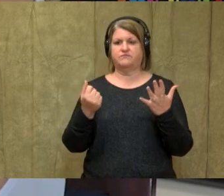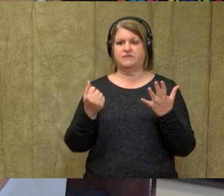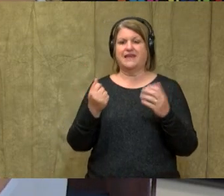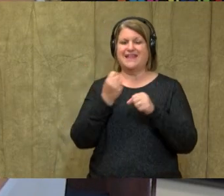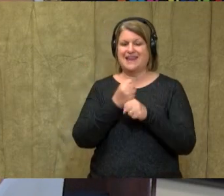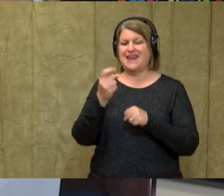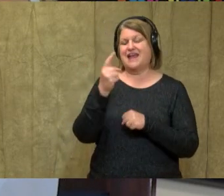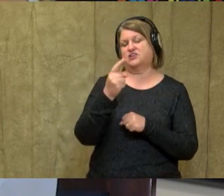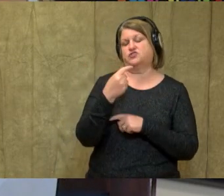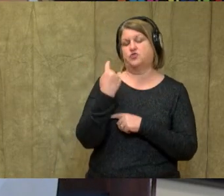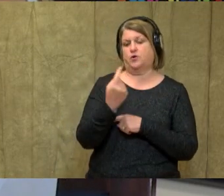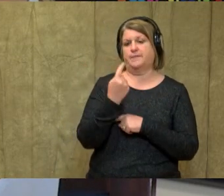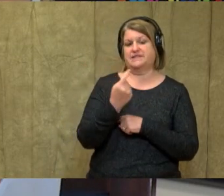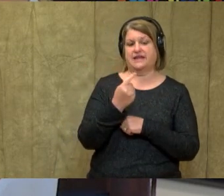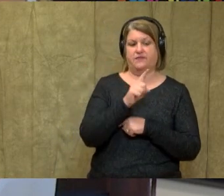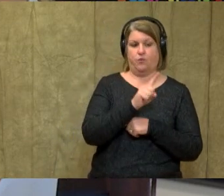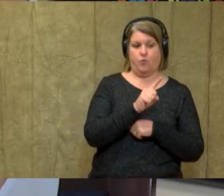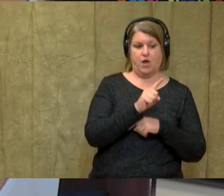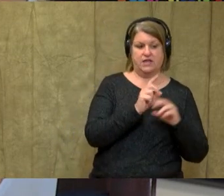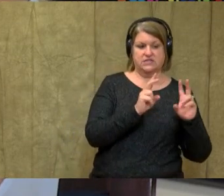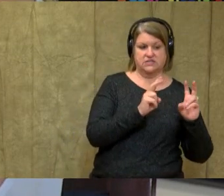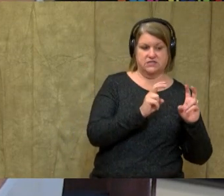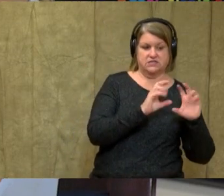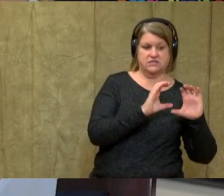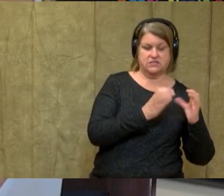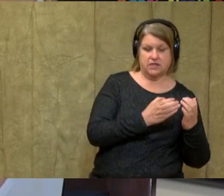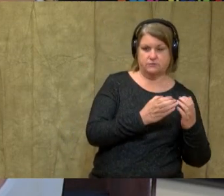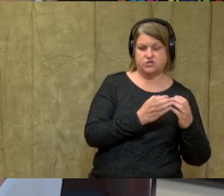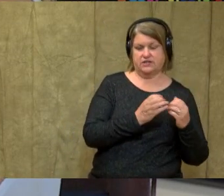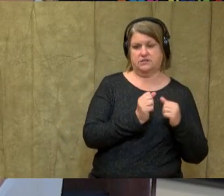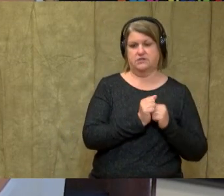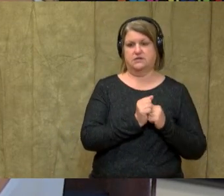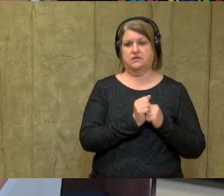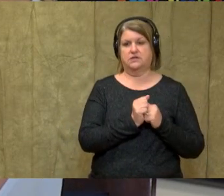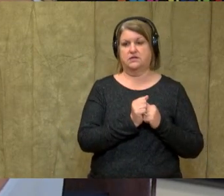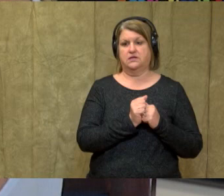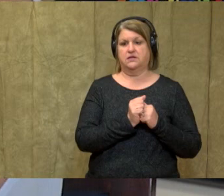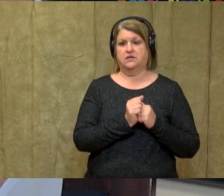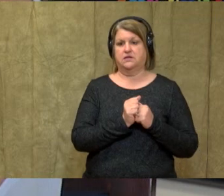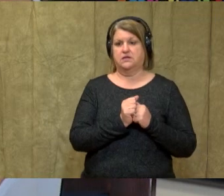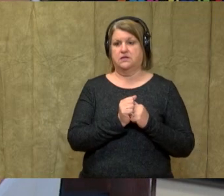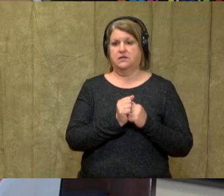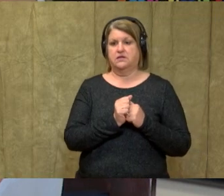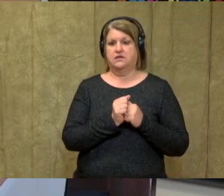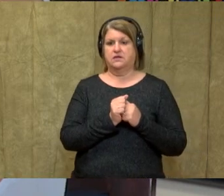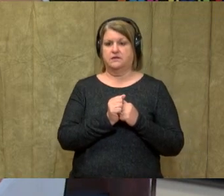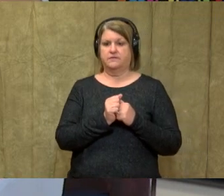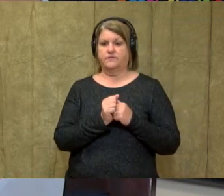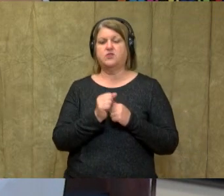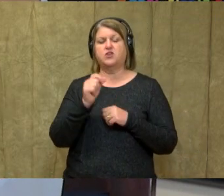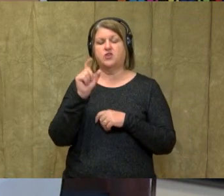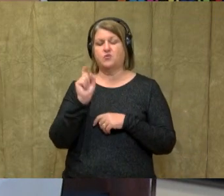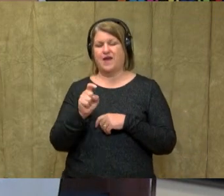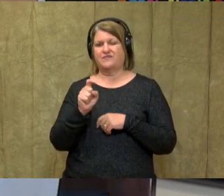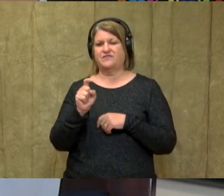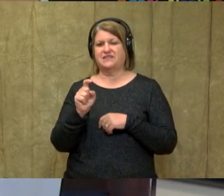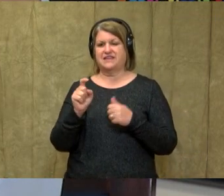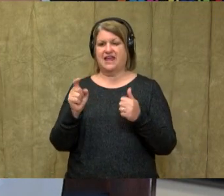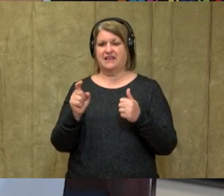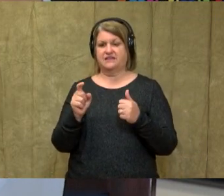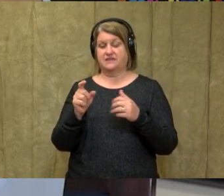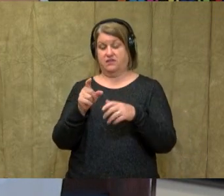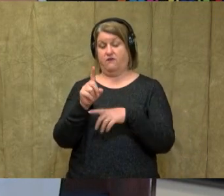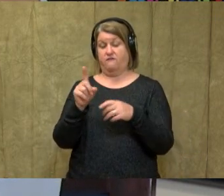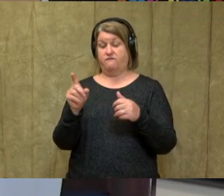next year. So the new thing with ACT is you have to take the ACT, the full whole test at least one time, and then if you only want